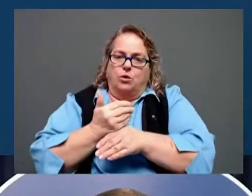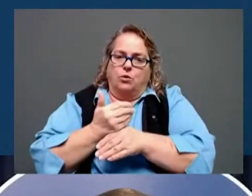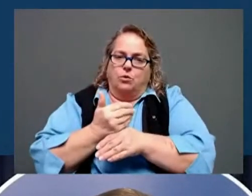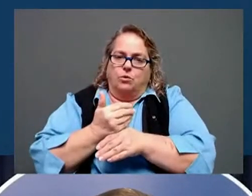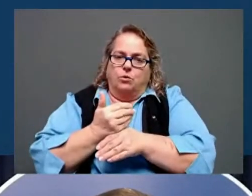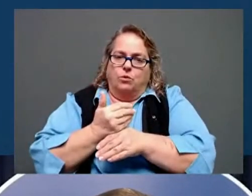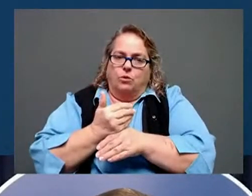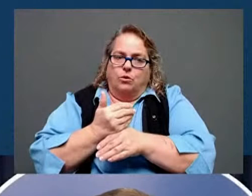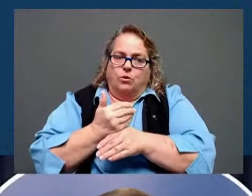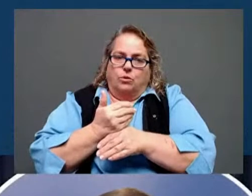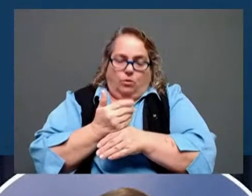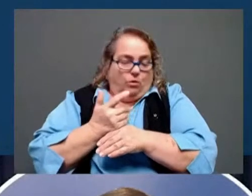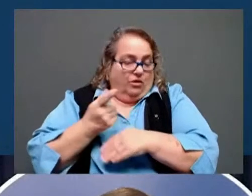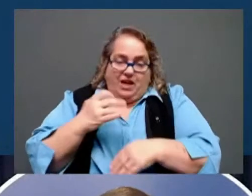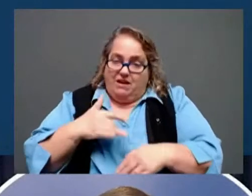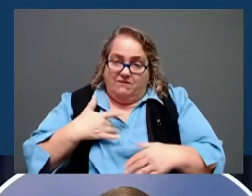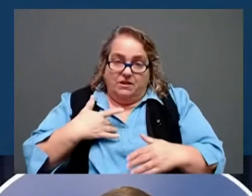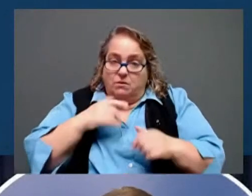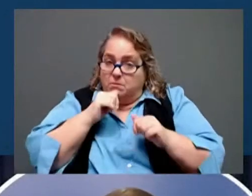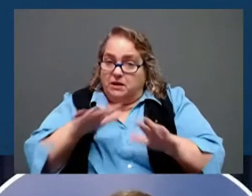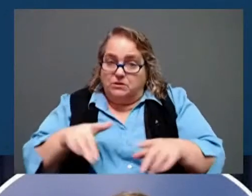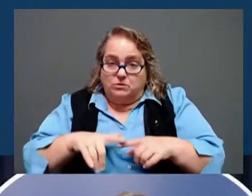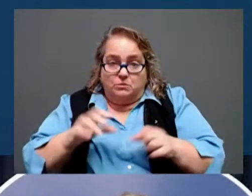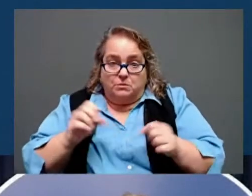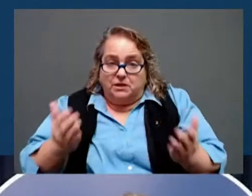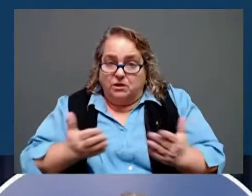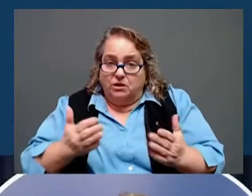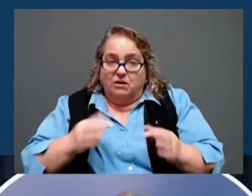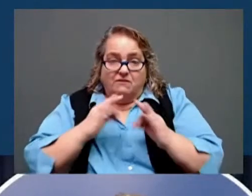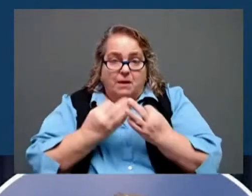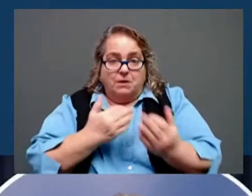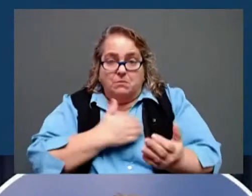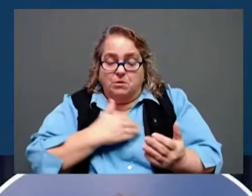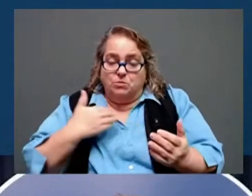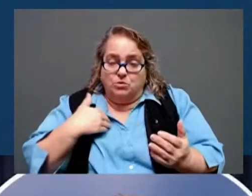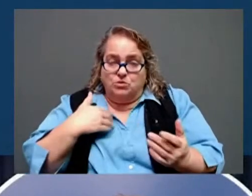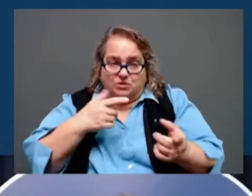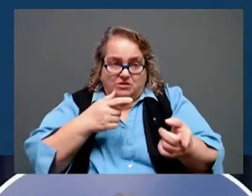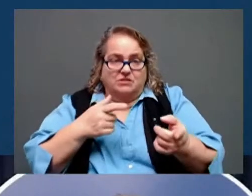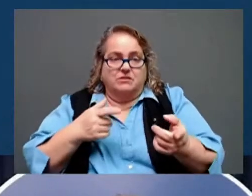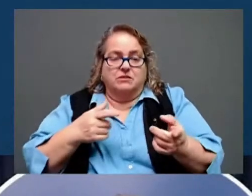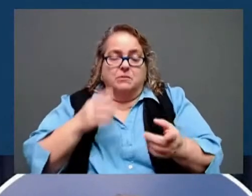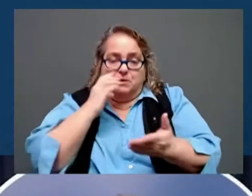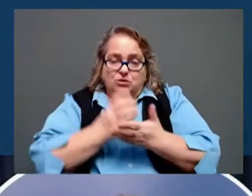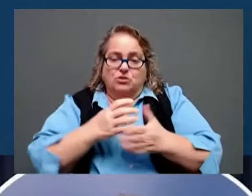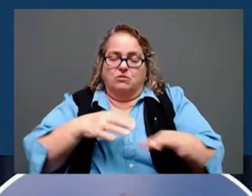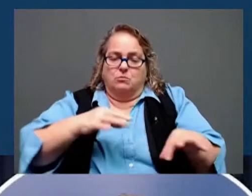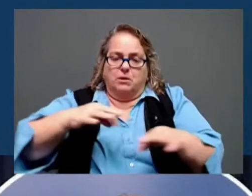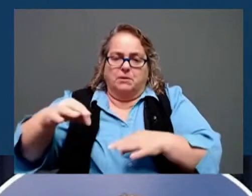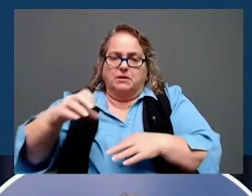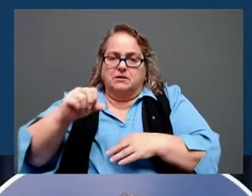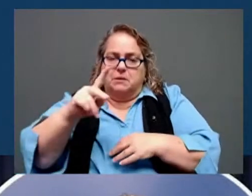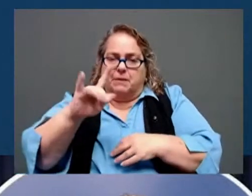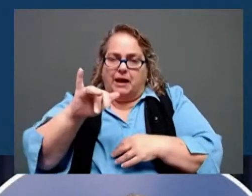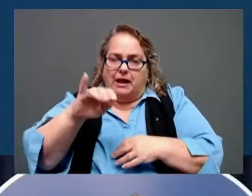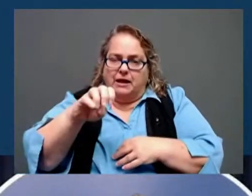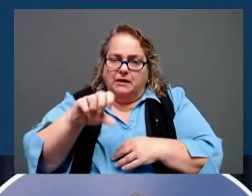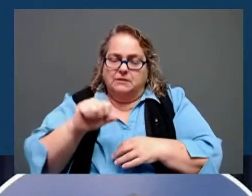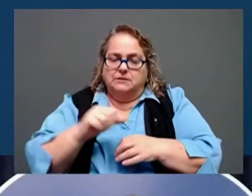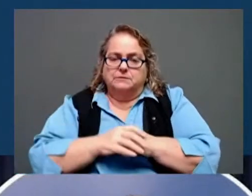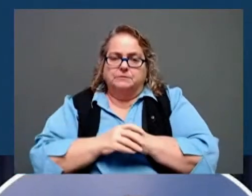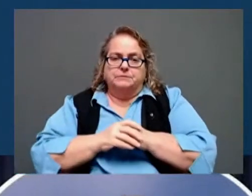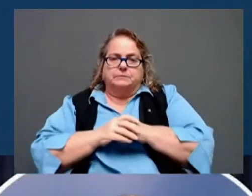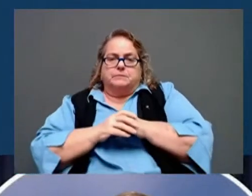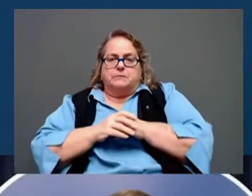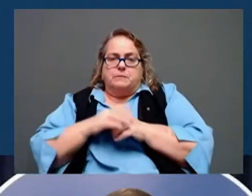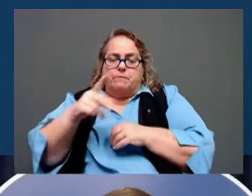feel blessed to be here. They had family members picking up supplies from here. Perry County